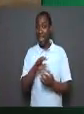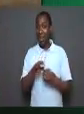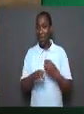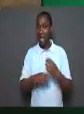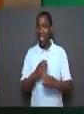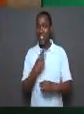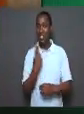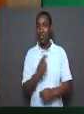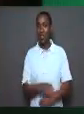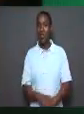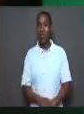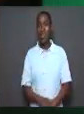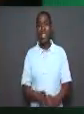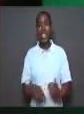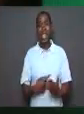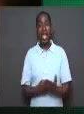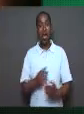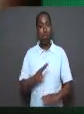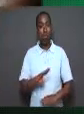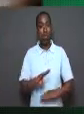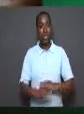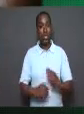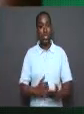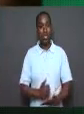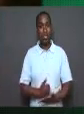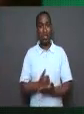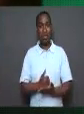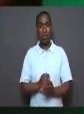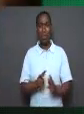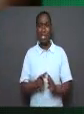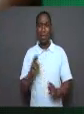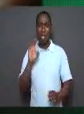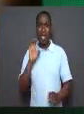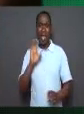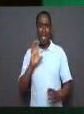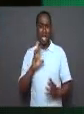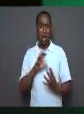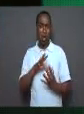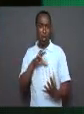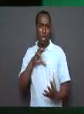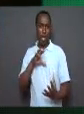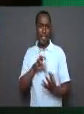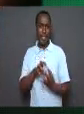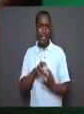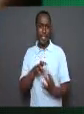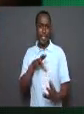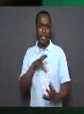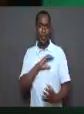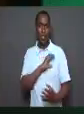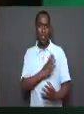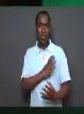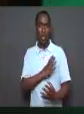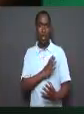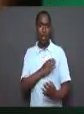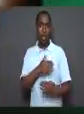To aid this process, strong contractions of the muscular wall frequently